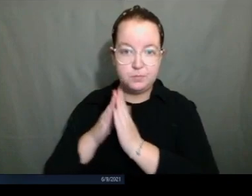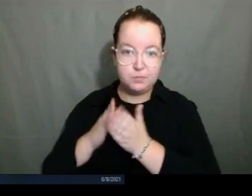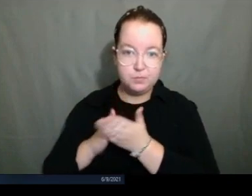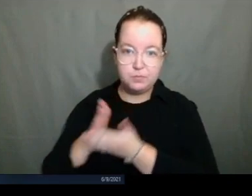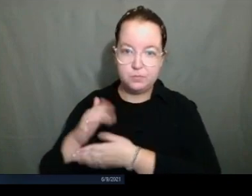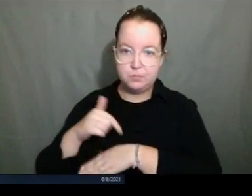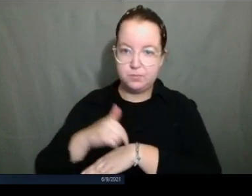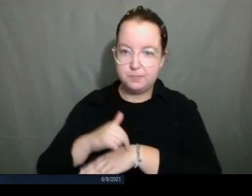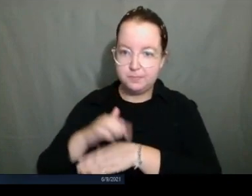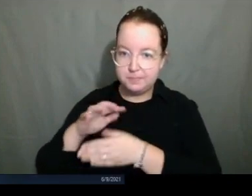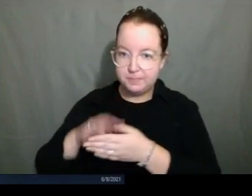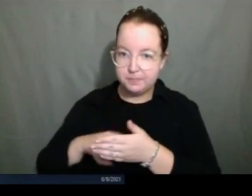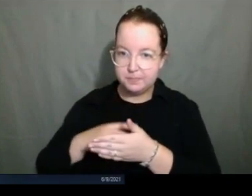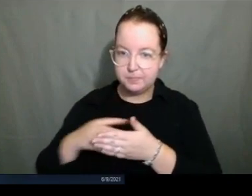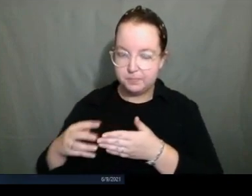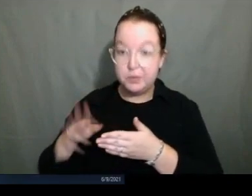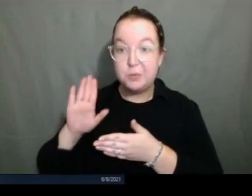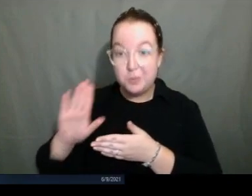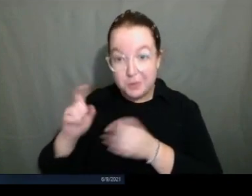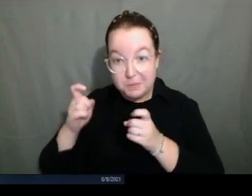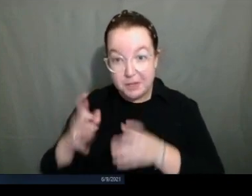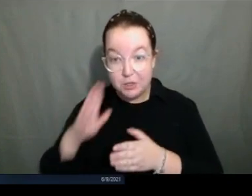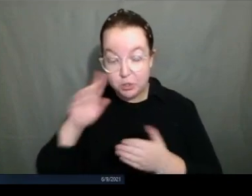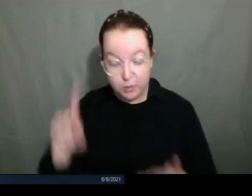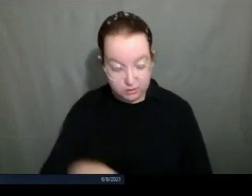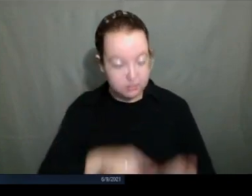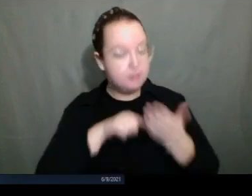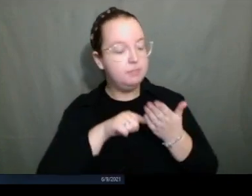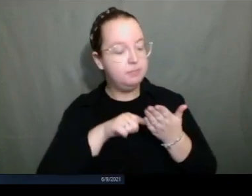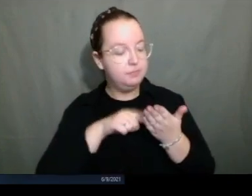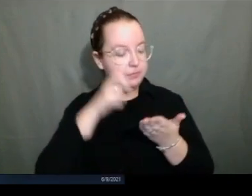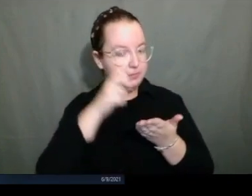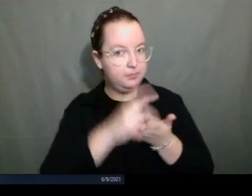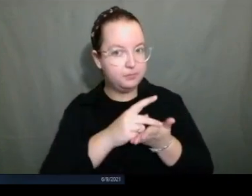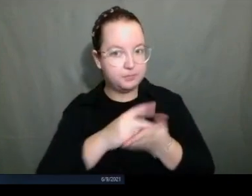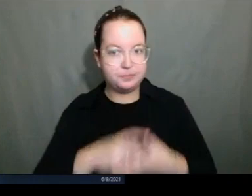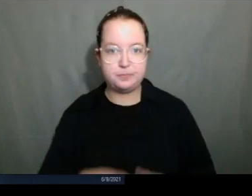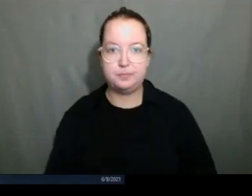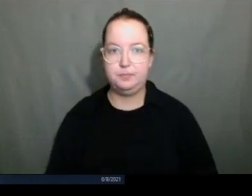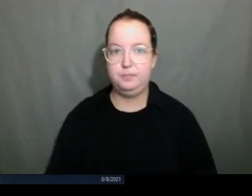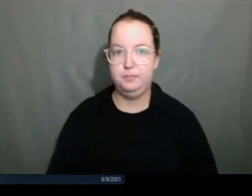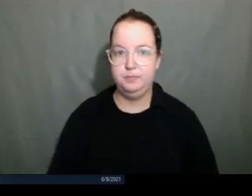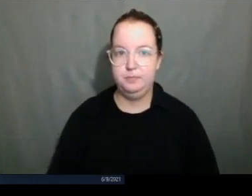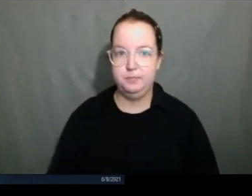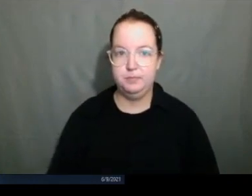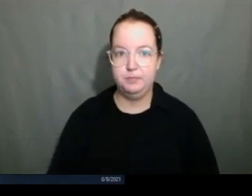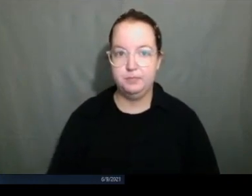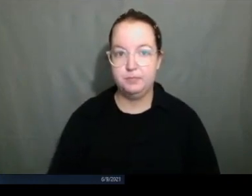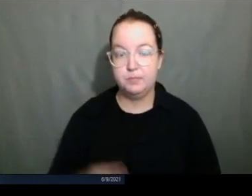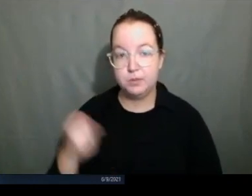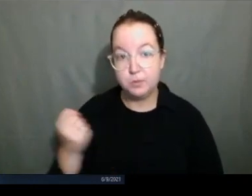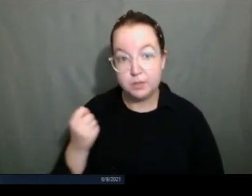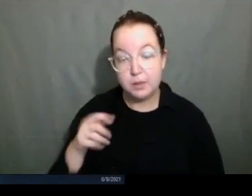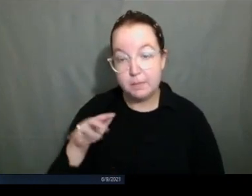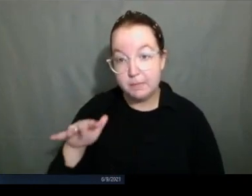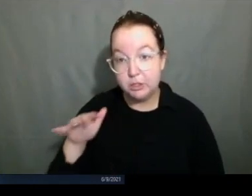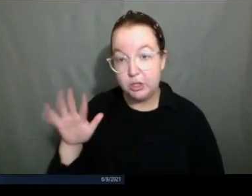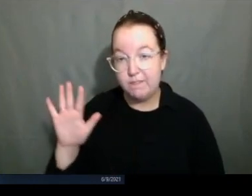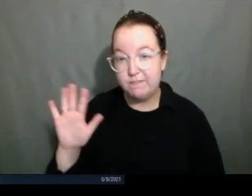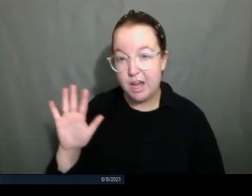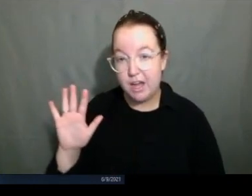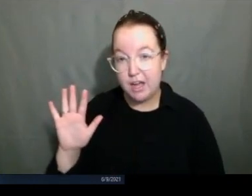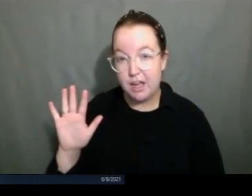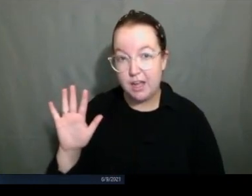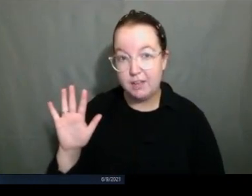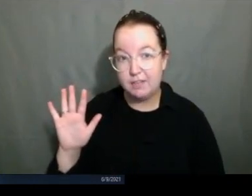be updated so that your manager can approve it. So for example, you'll see here on Tuesday, I punched out at 5 p.m.,